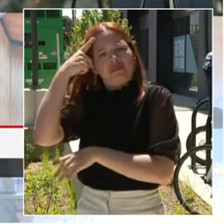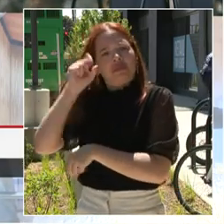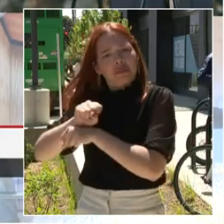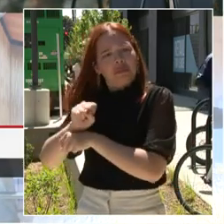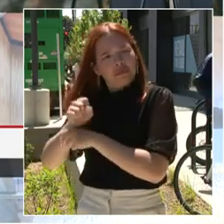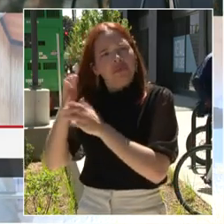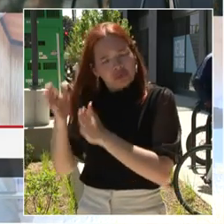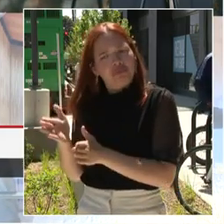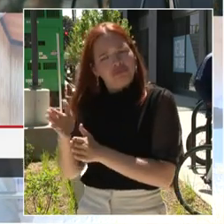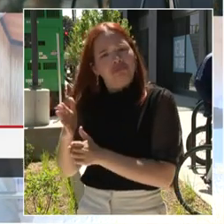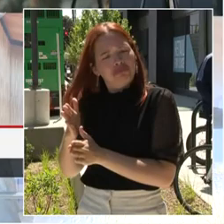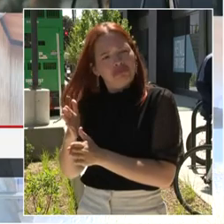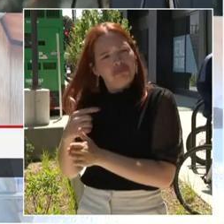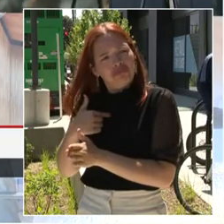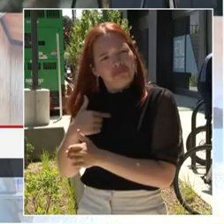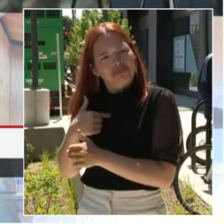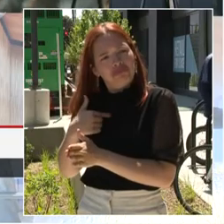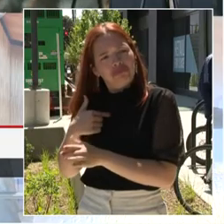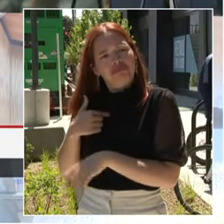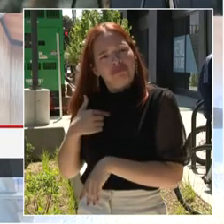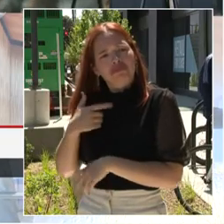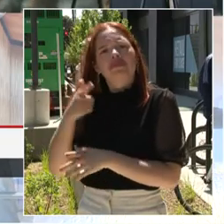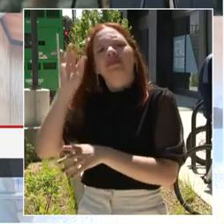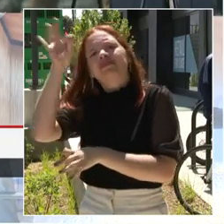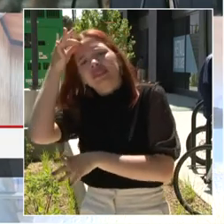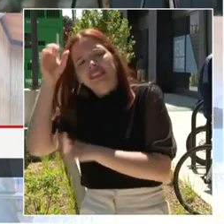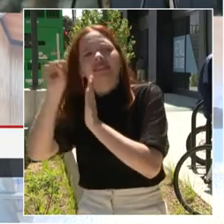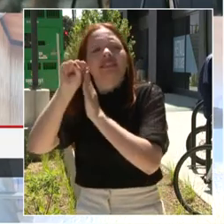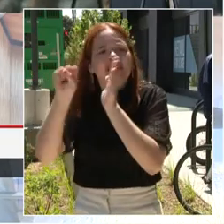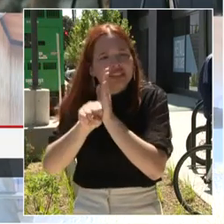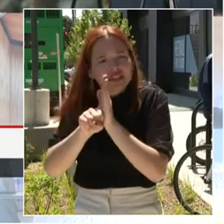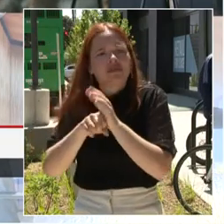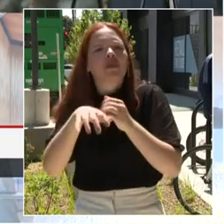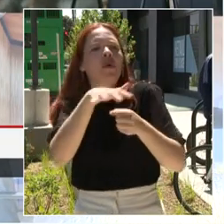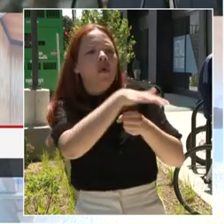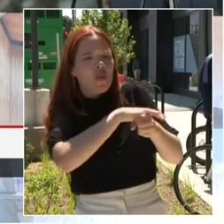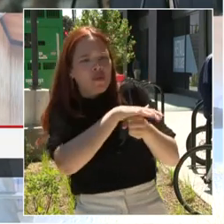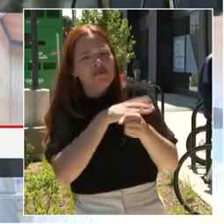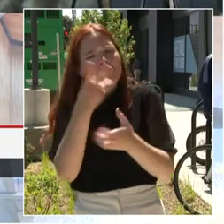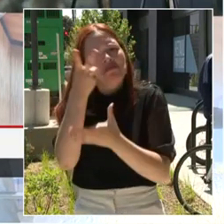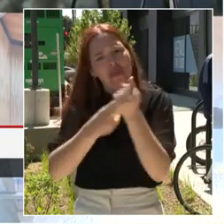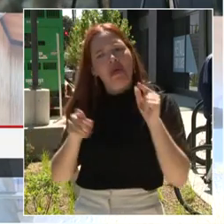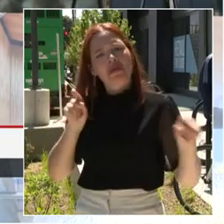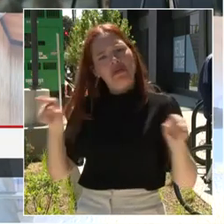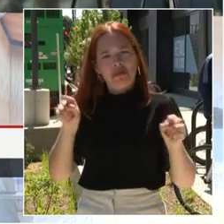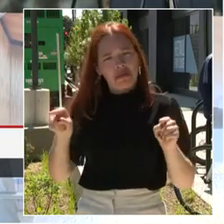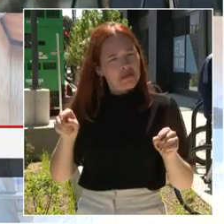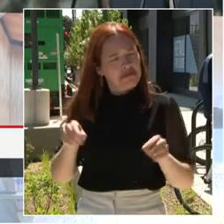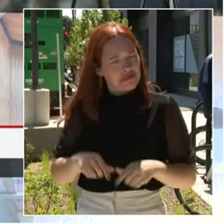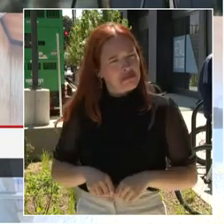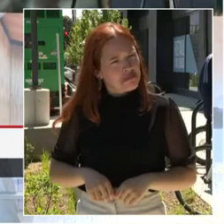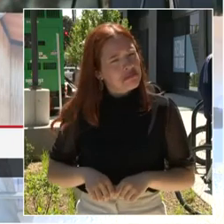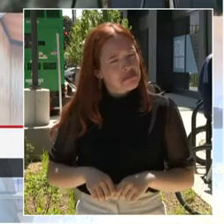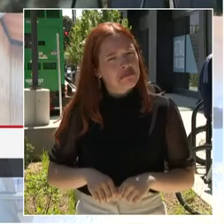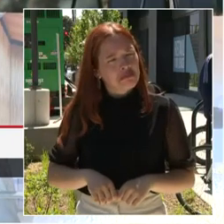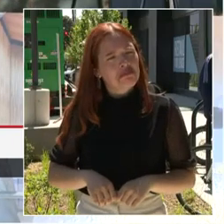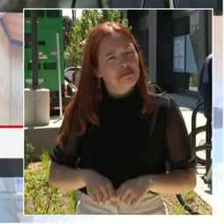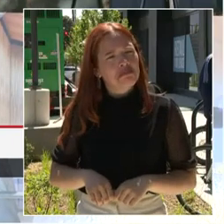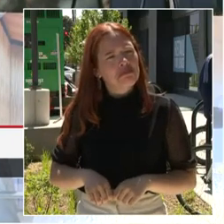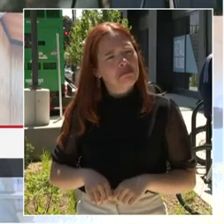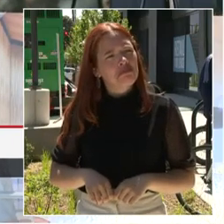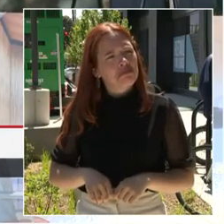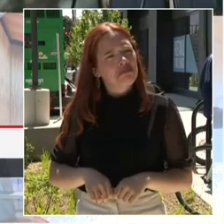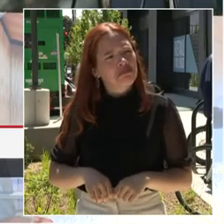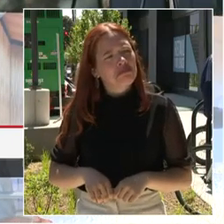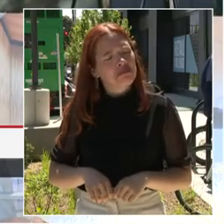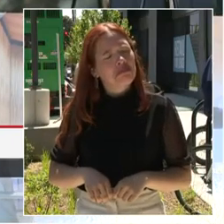local. And the best deals are the ones where there is one team and there's no aisle to reach across.